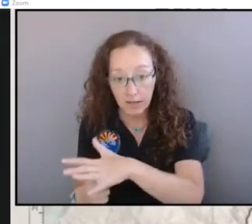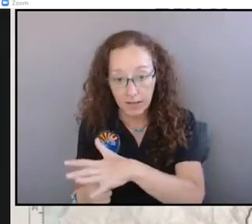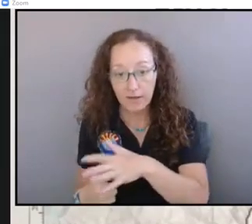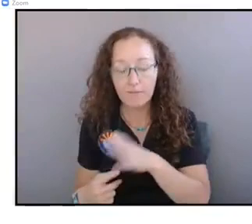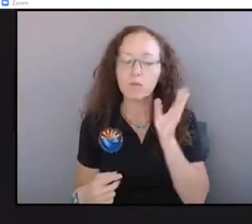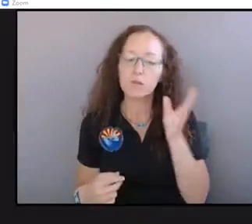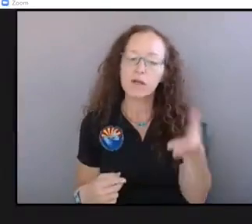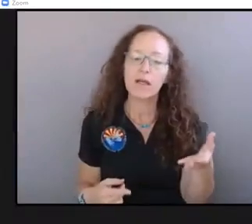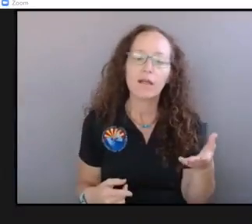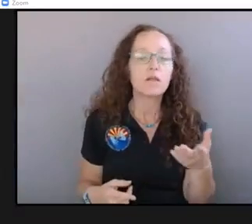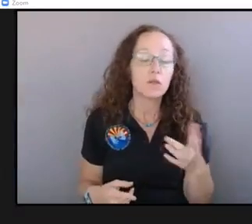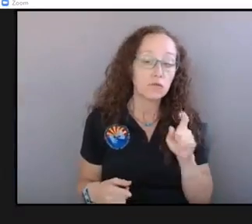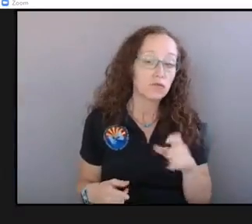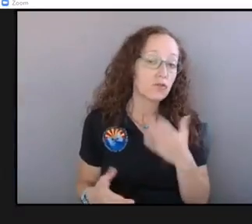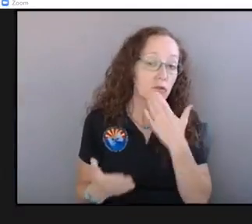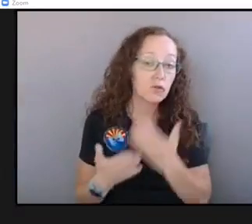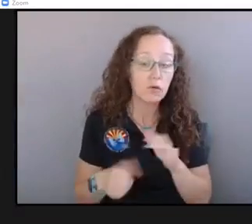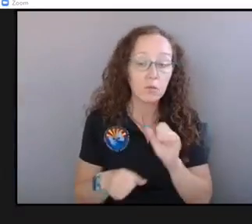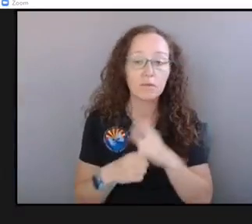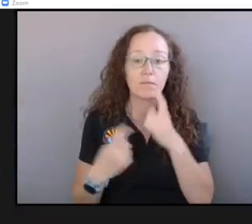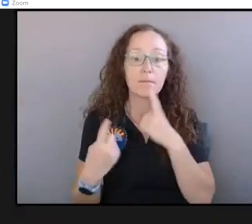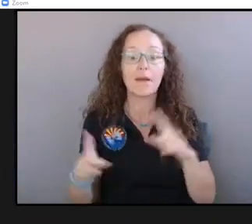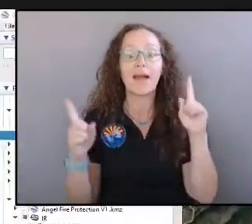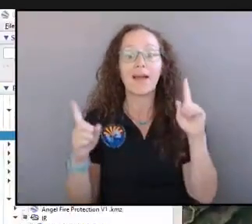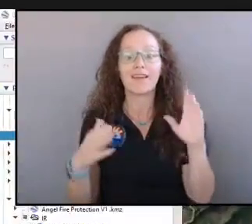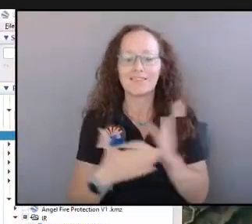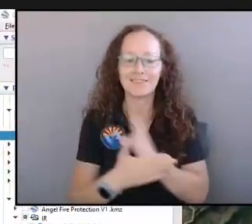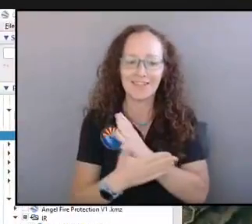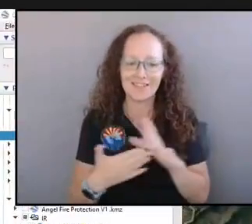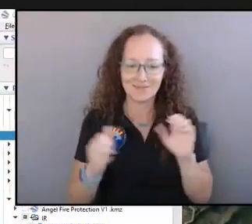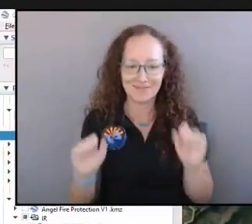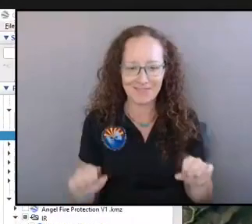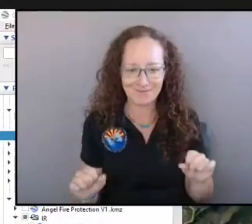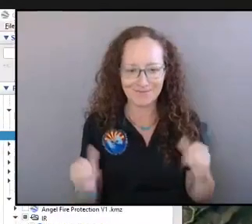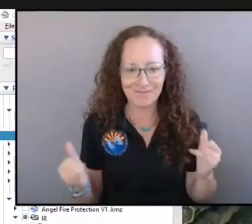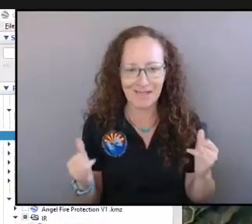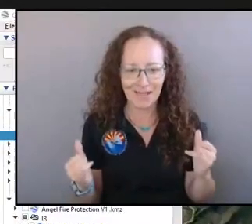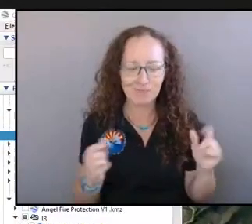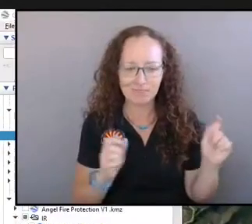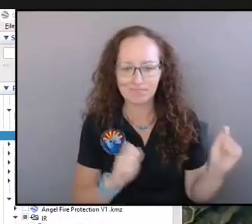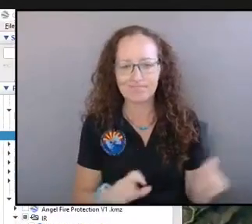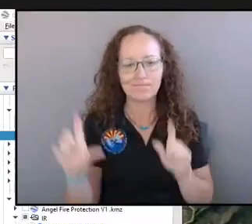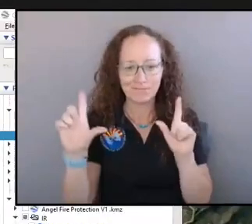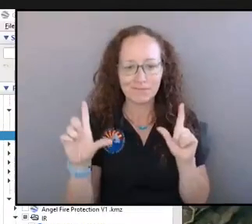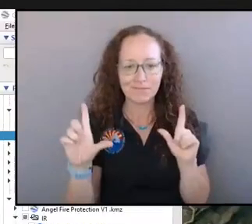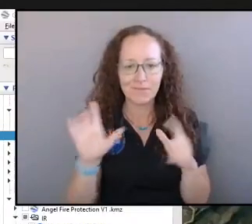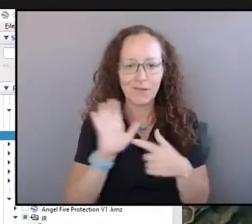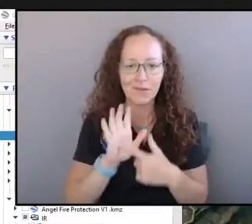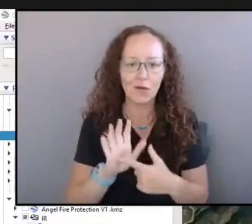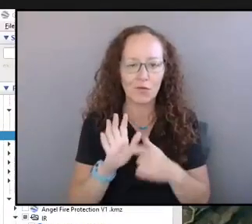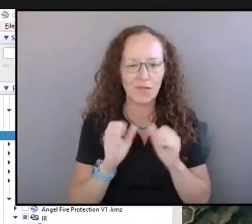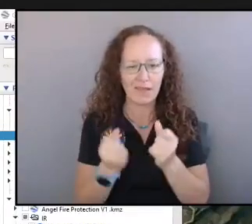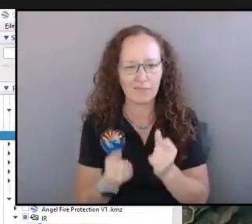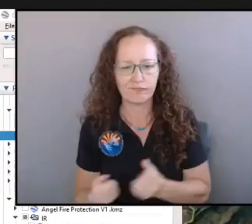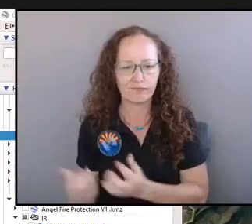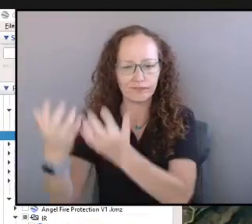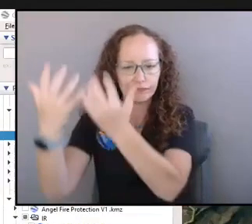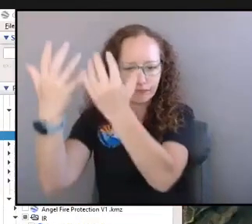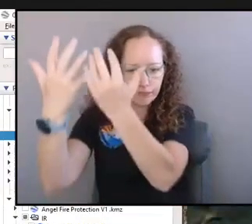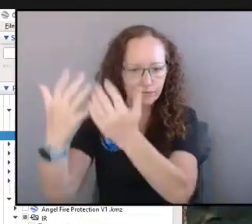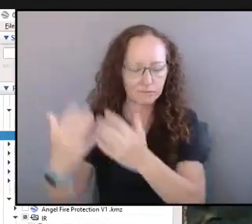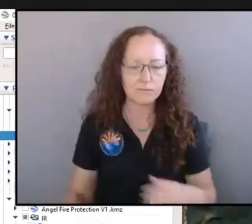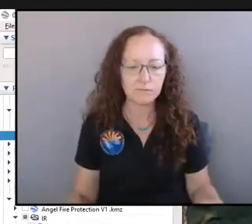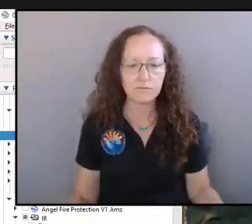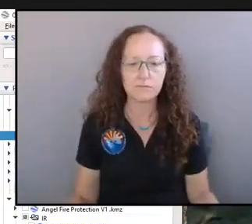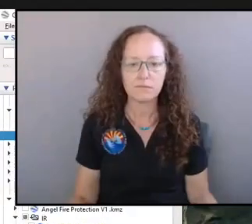got screen sharing up. Okay, so I'll put my screen sharing up and I'll show you the run real quick. You can see